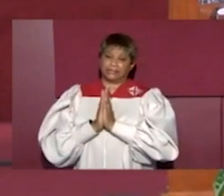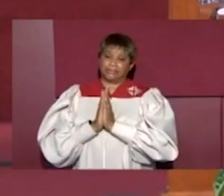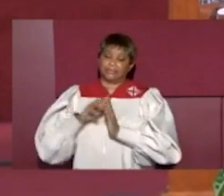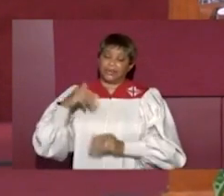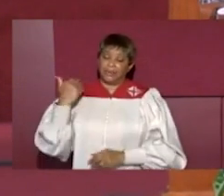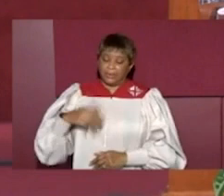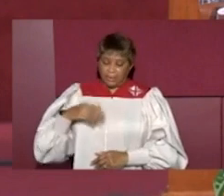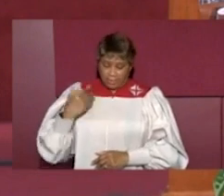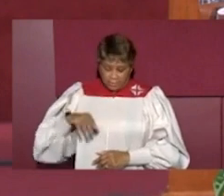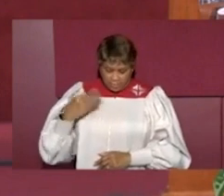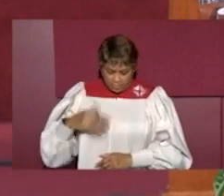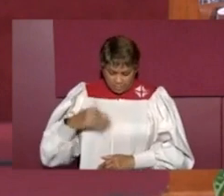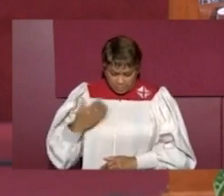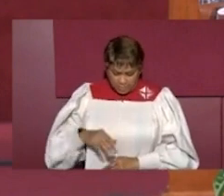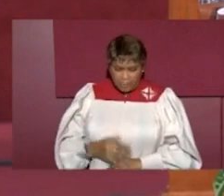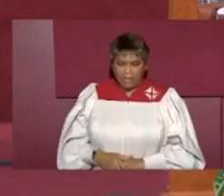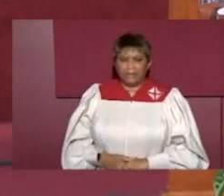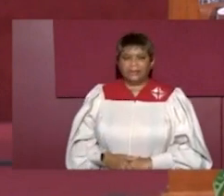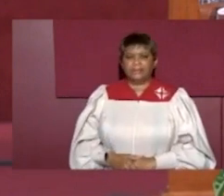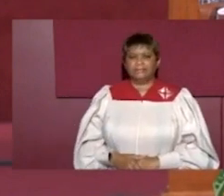Wow.